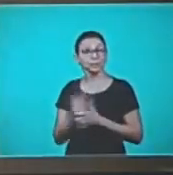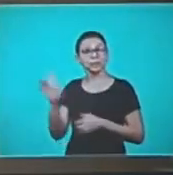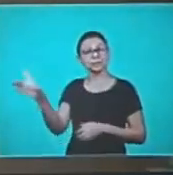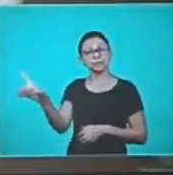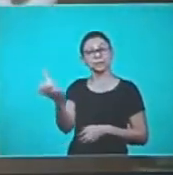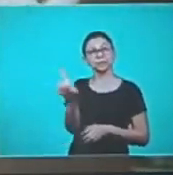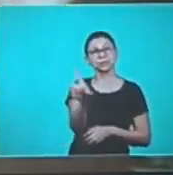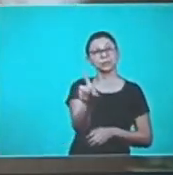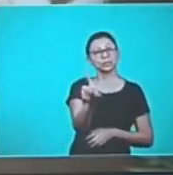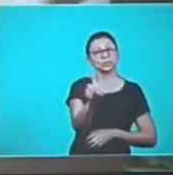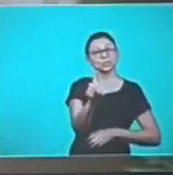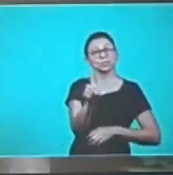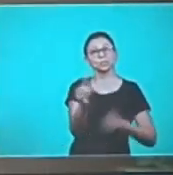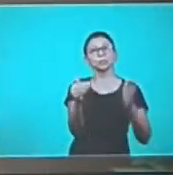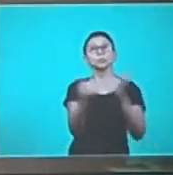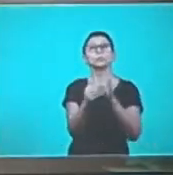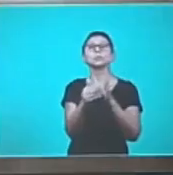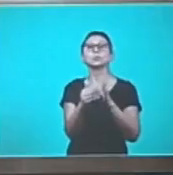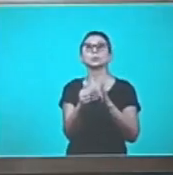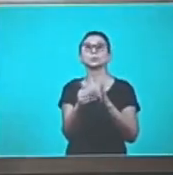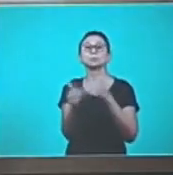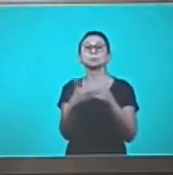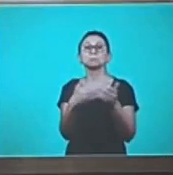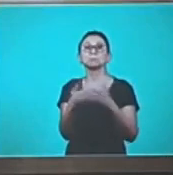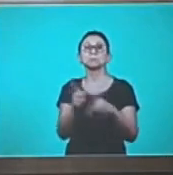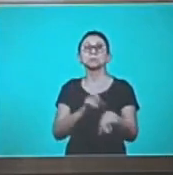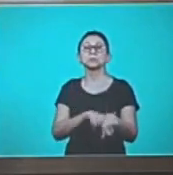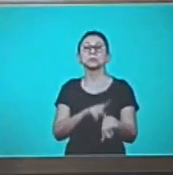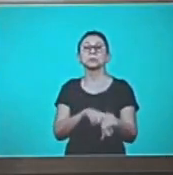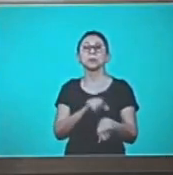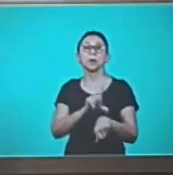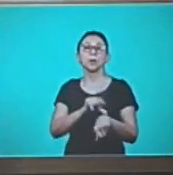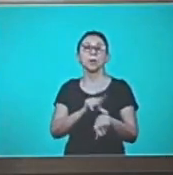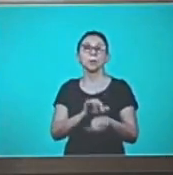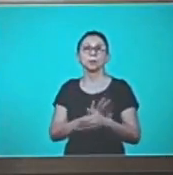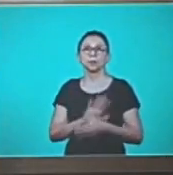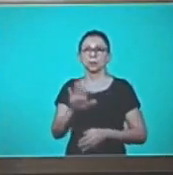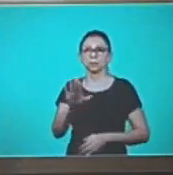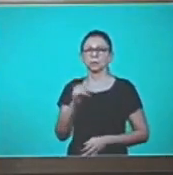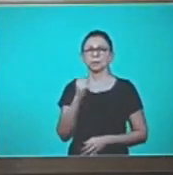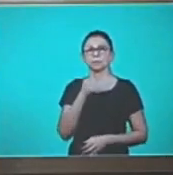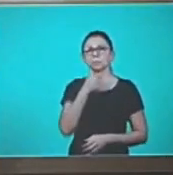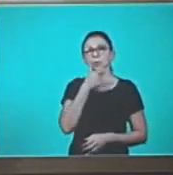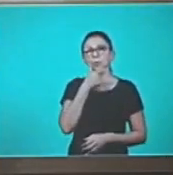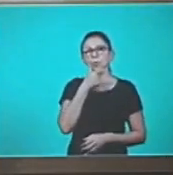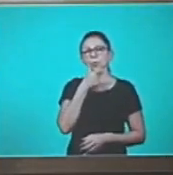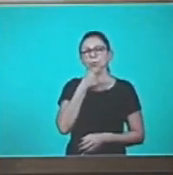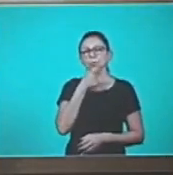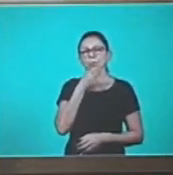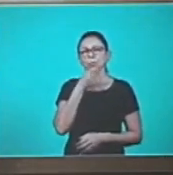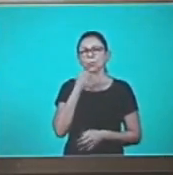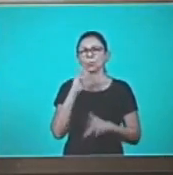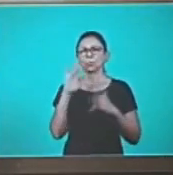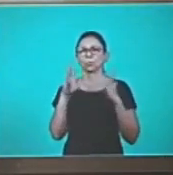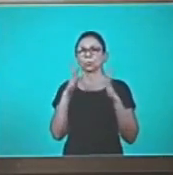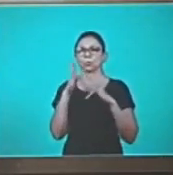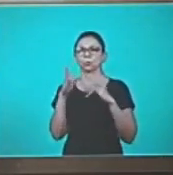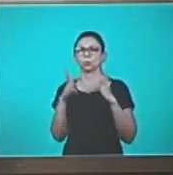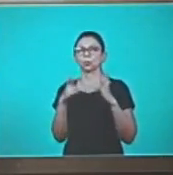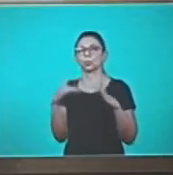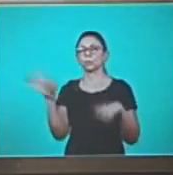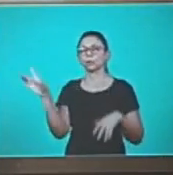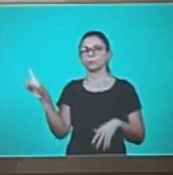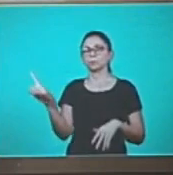house to wait for the groom. And he could arrive at any moment, but the groom that had a lot of money, he came at